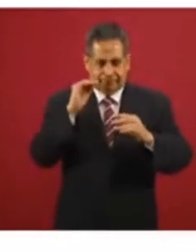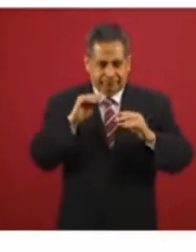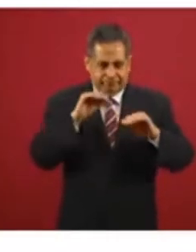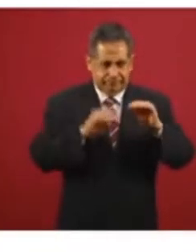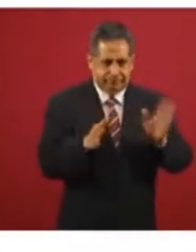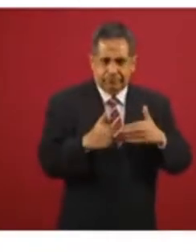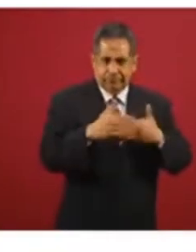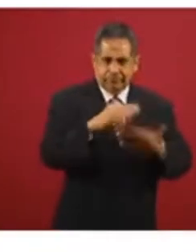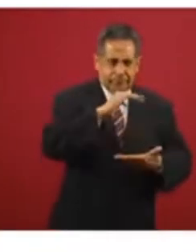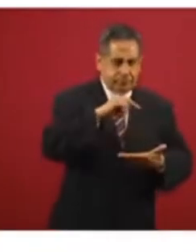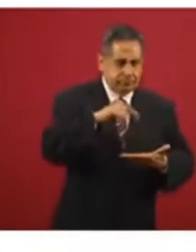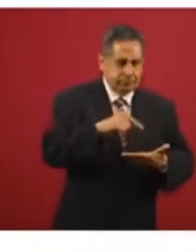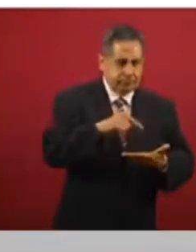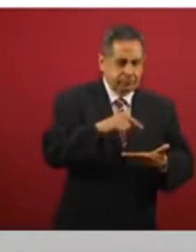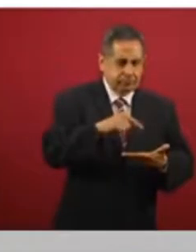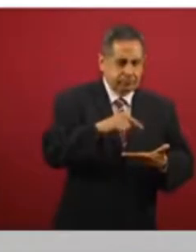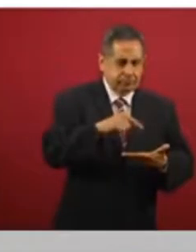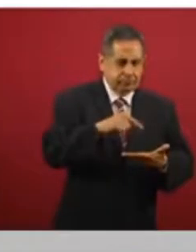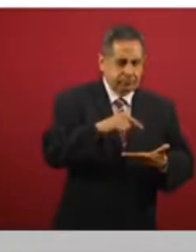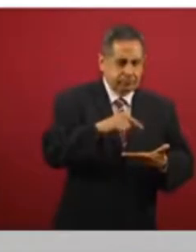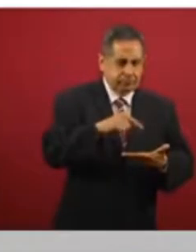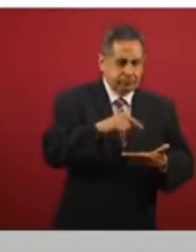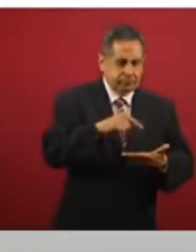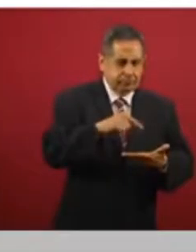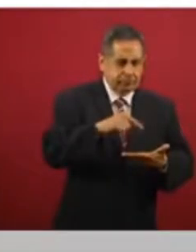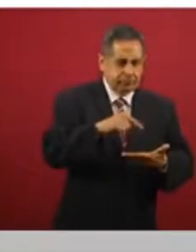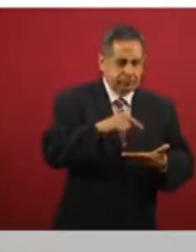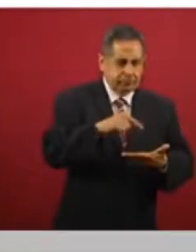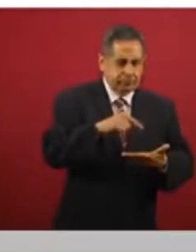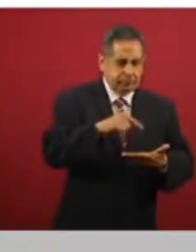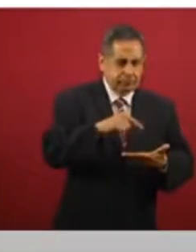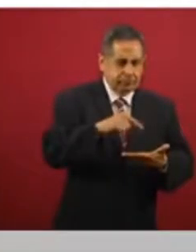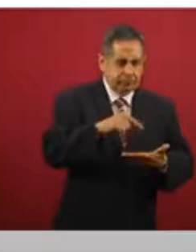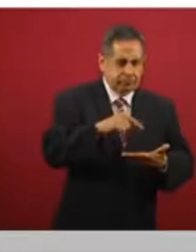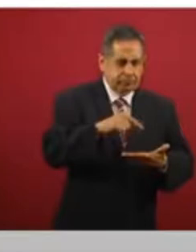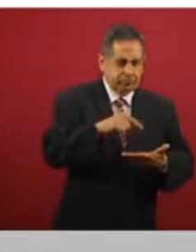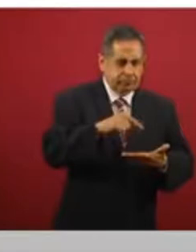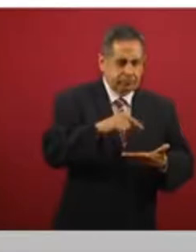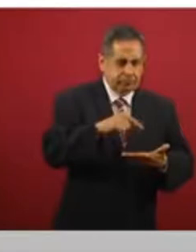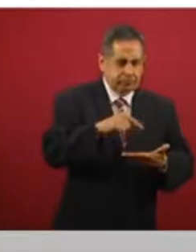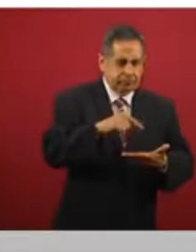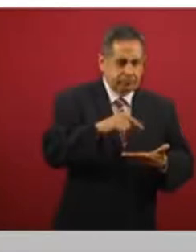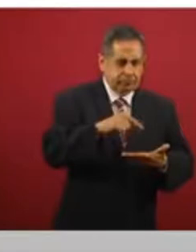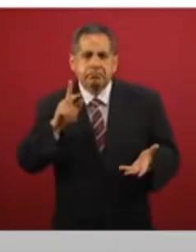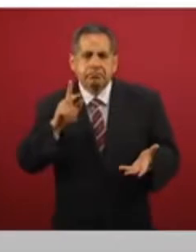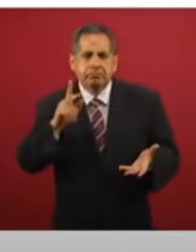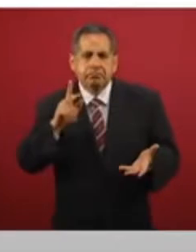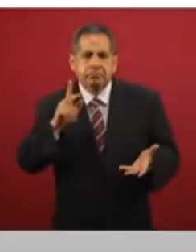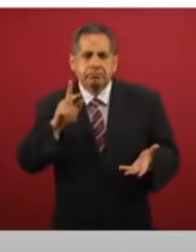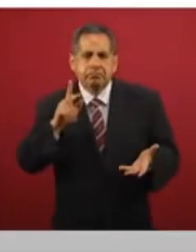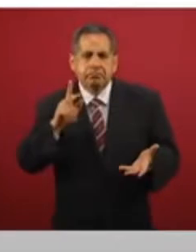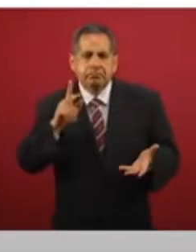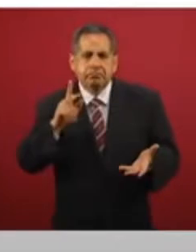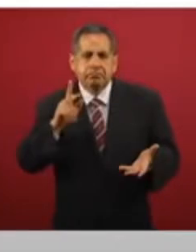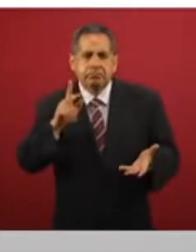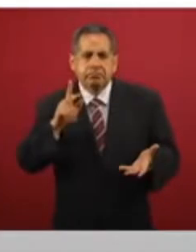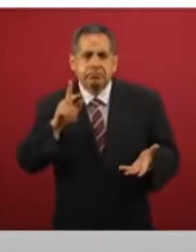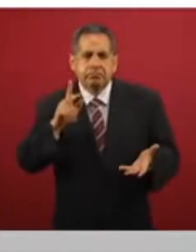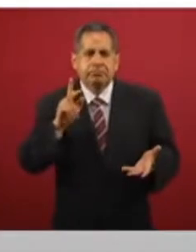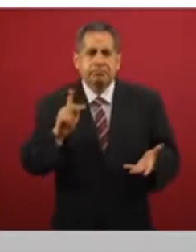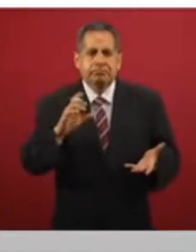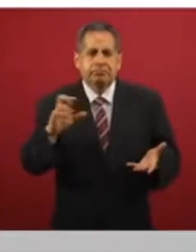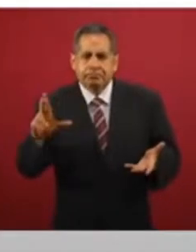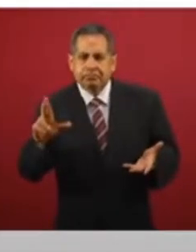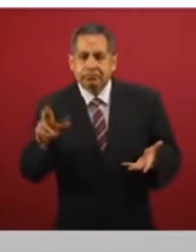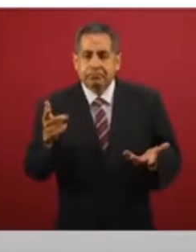pruebas PCR de bajo costo. And they also have a kit for low-cost testing. Desarrollado por la Universidad